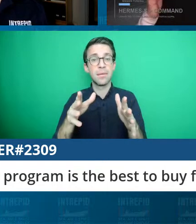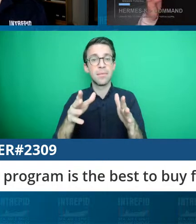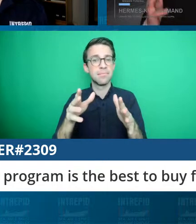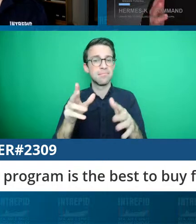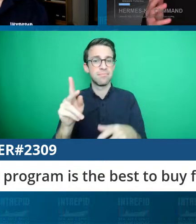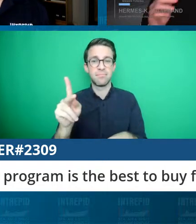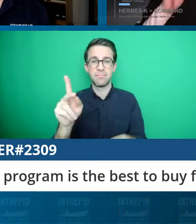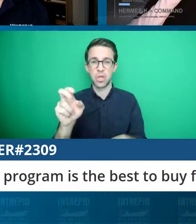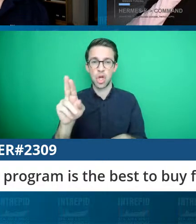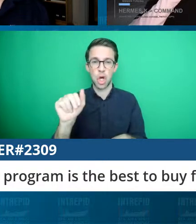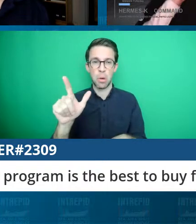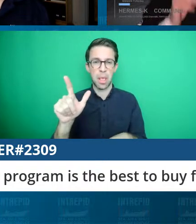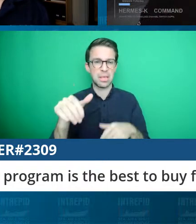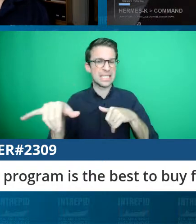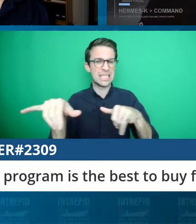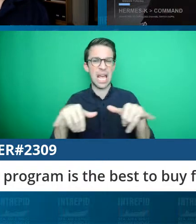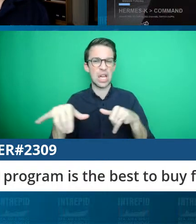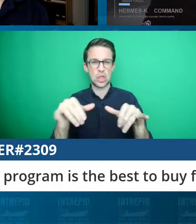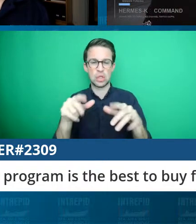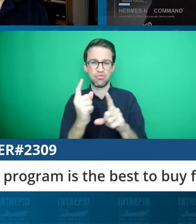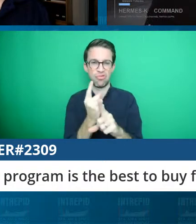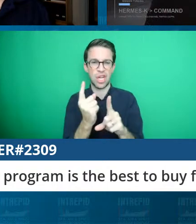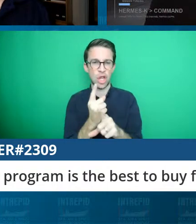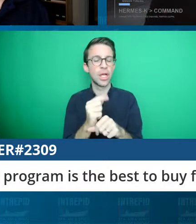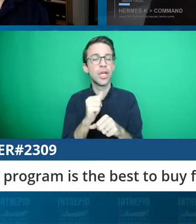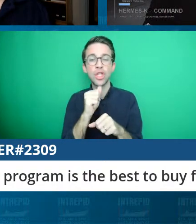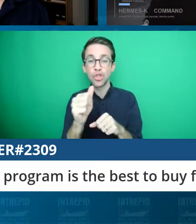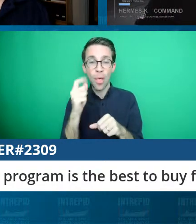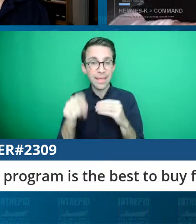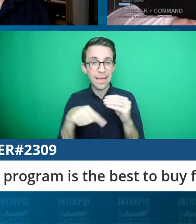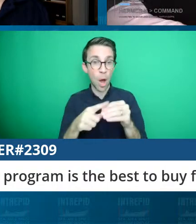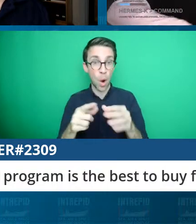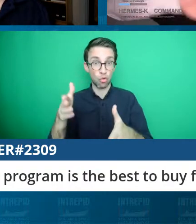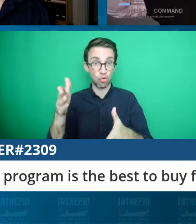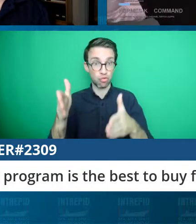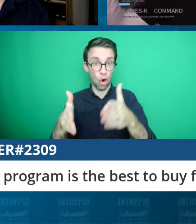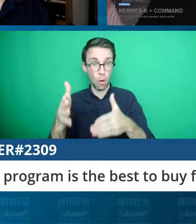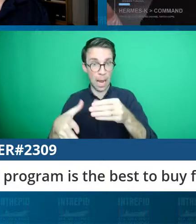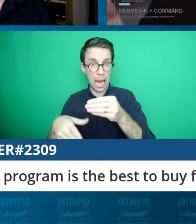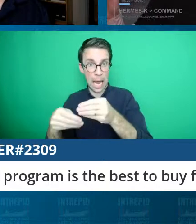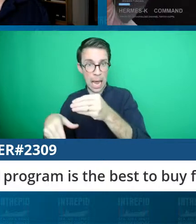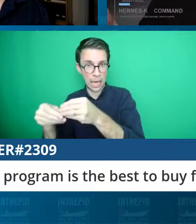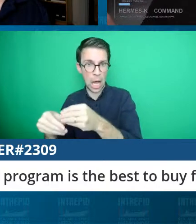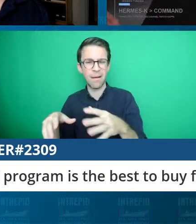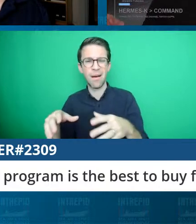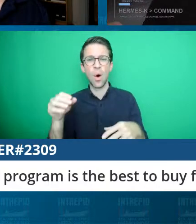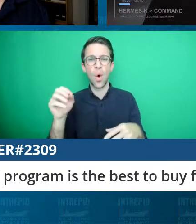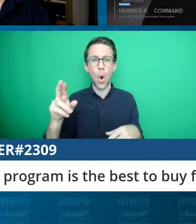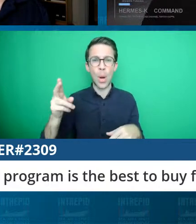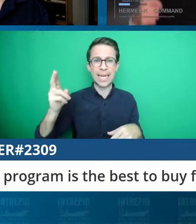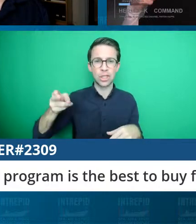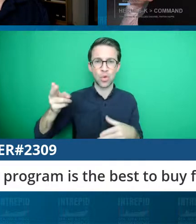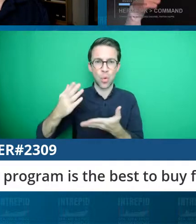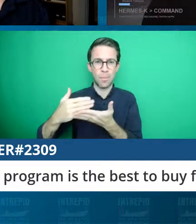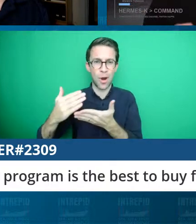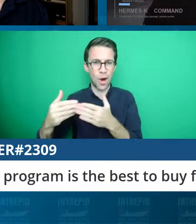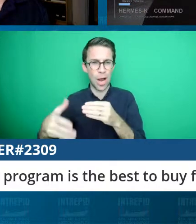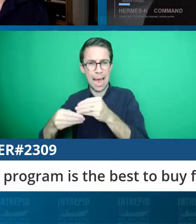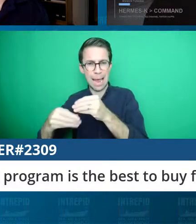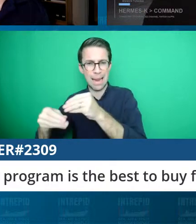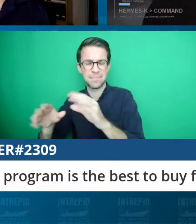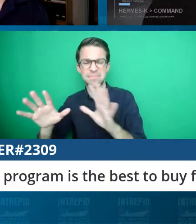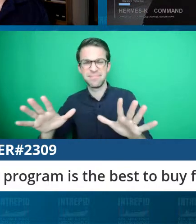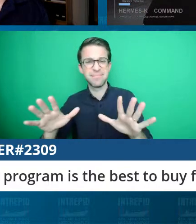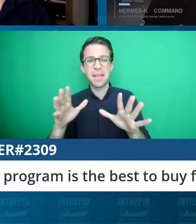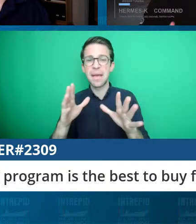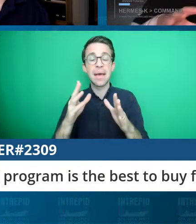Standard Edition, just the regular thing. You don't have to worry about robotics expansions and other additional historical parts. If you just get the regular